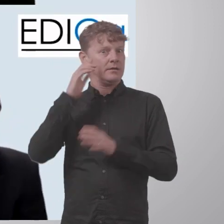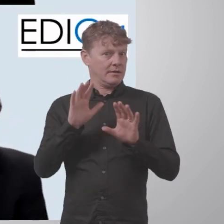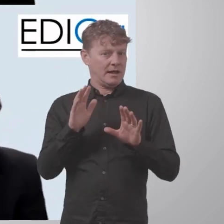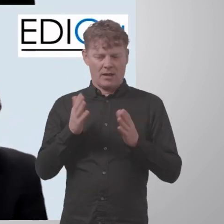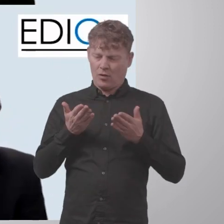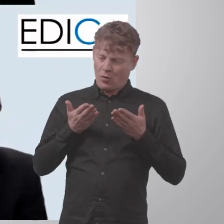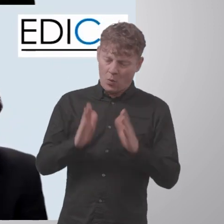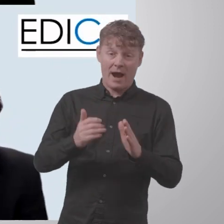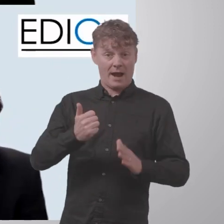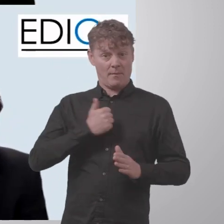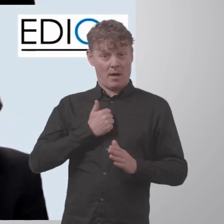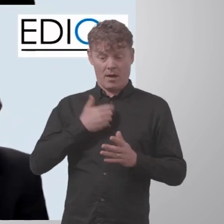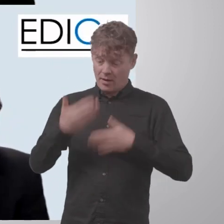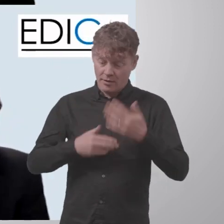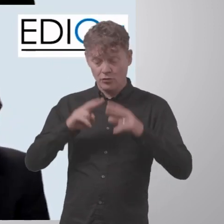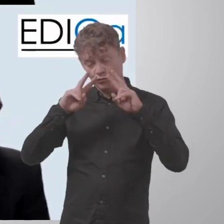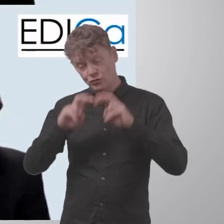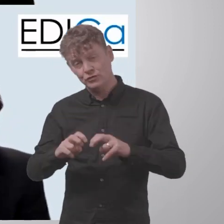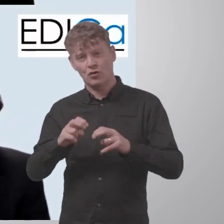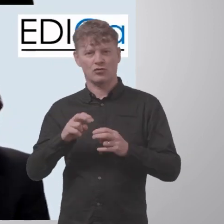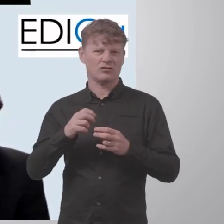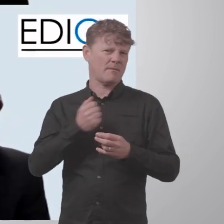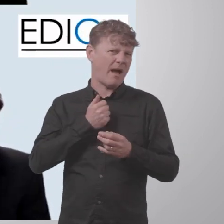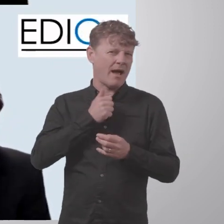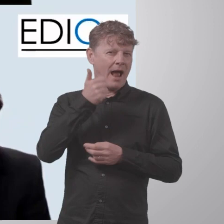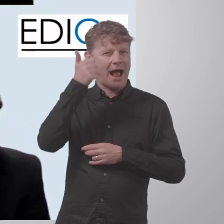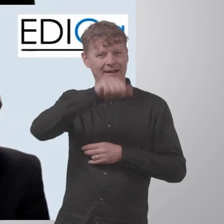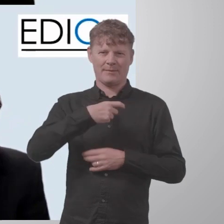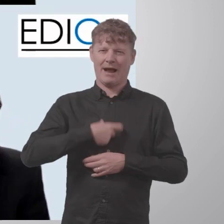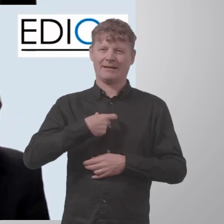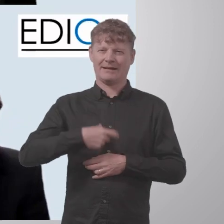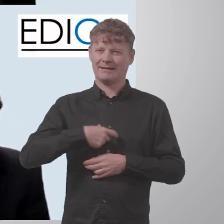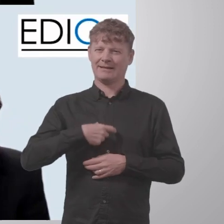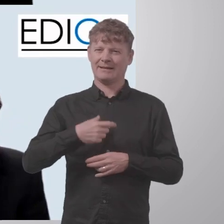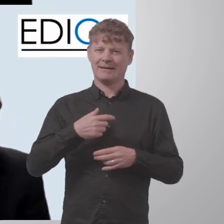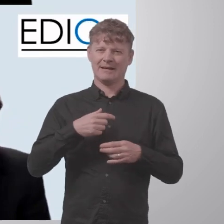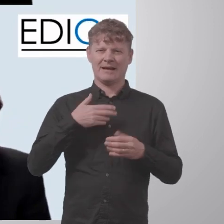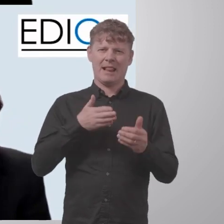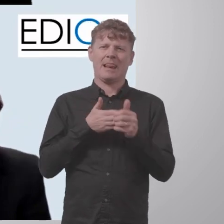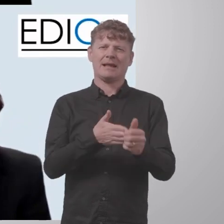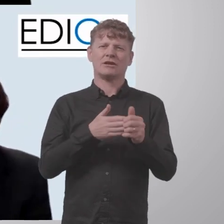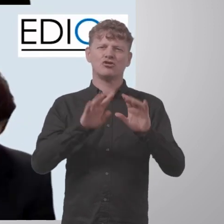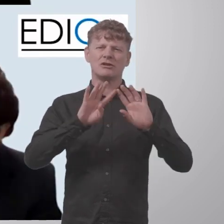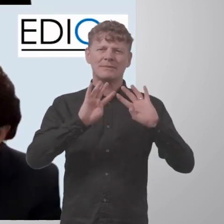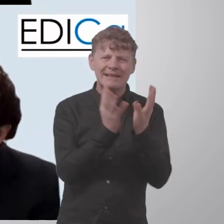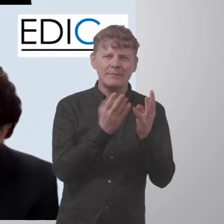my sort of core of my academic identity. I do research with leadership teams on strategy and development and